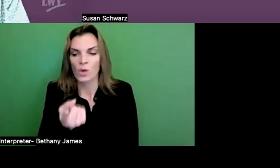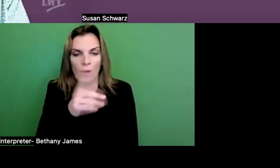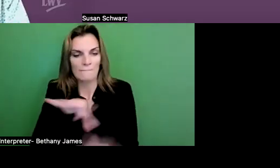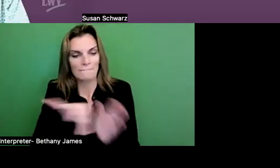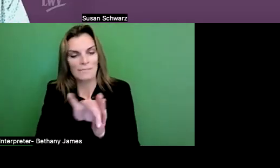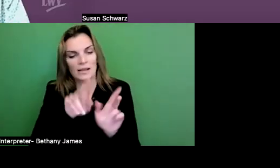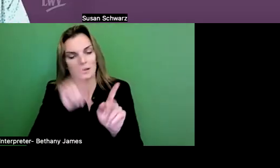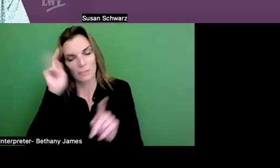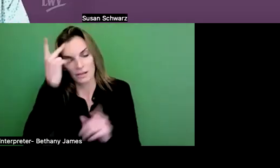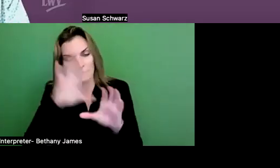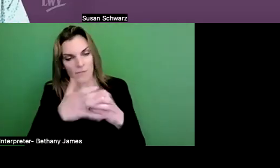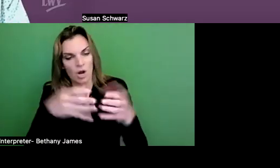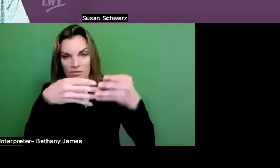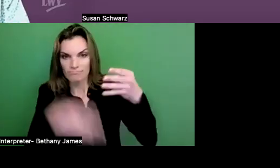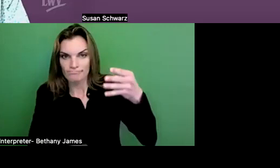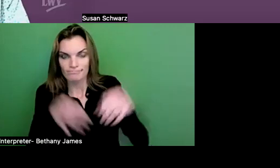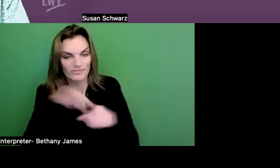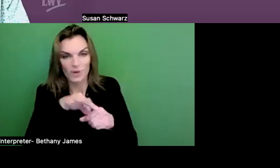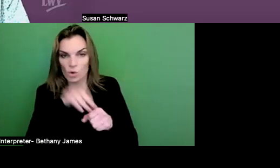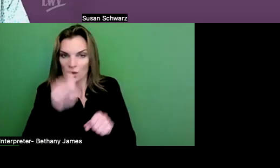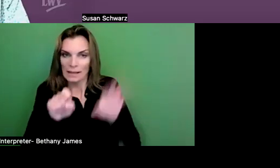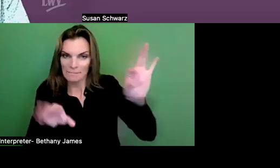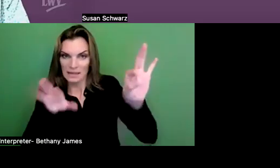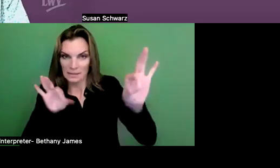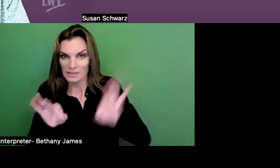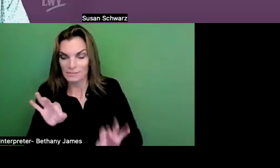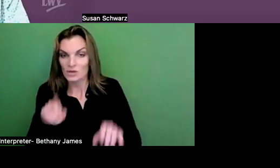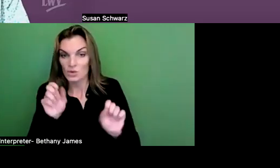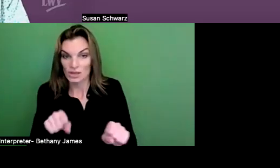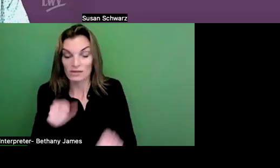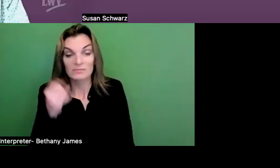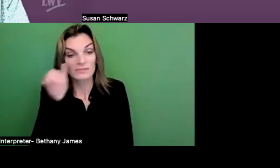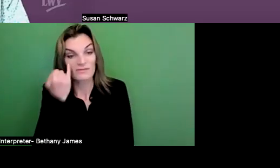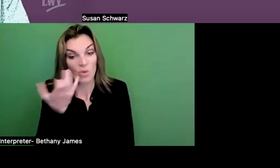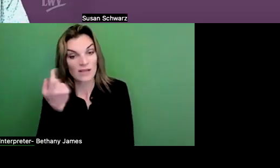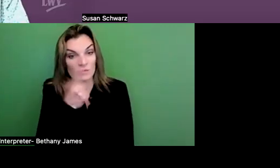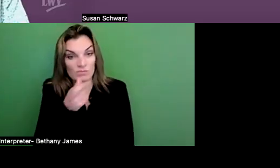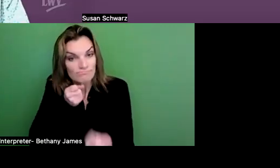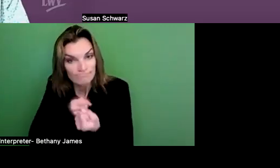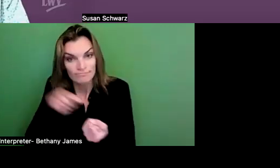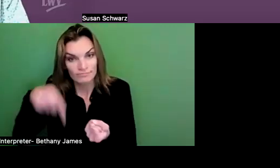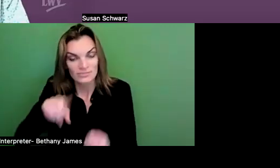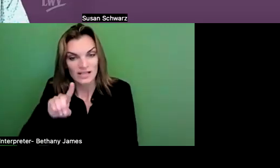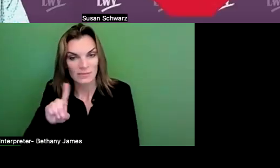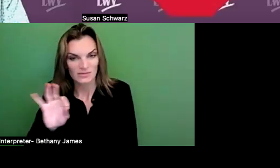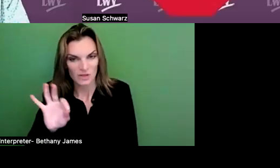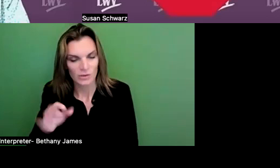So if you want someone who's unbiasedly believes in Dobbs Ferry and knows how to get things done right, please vote for